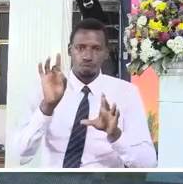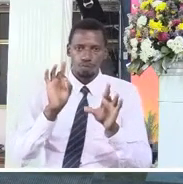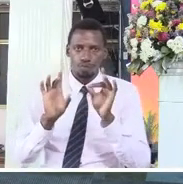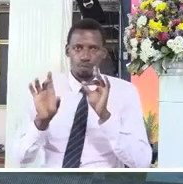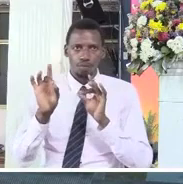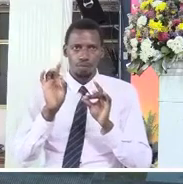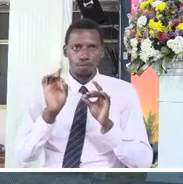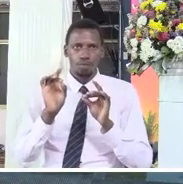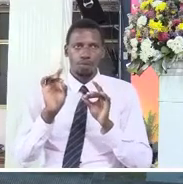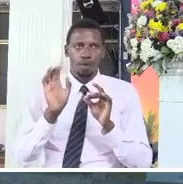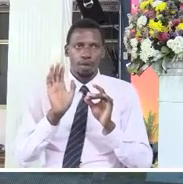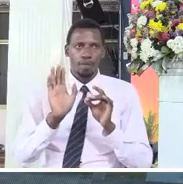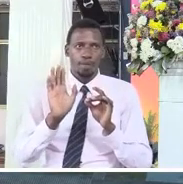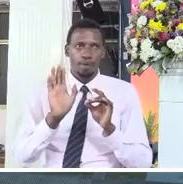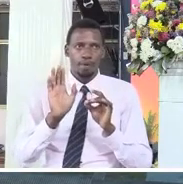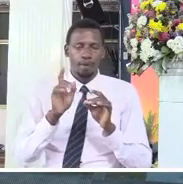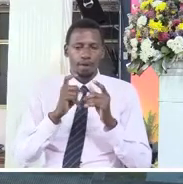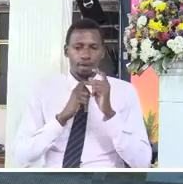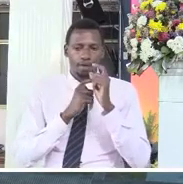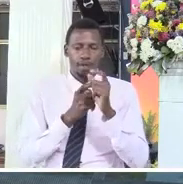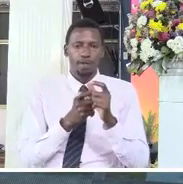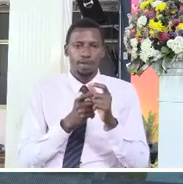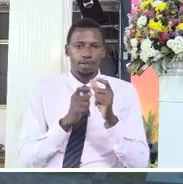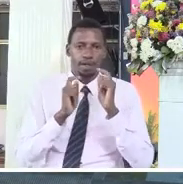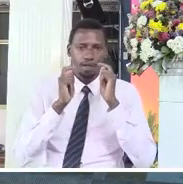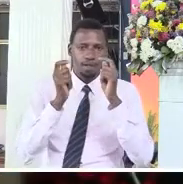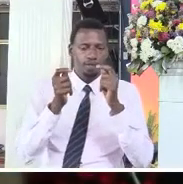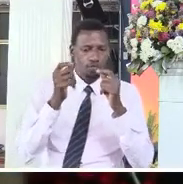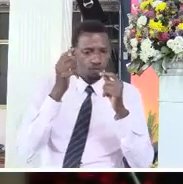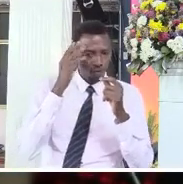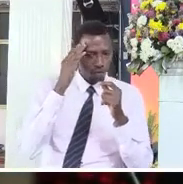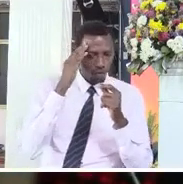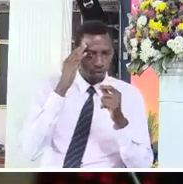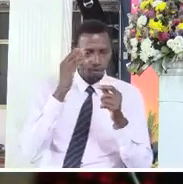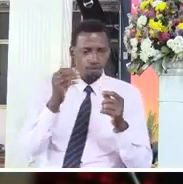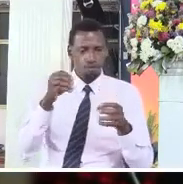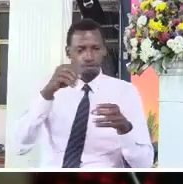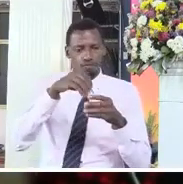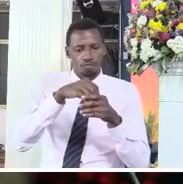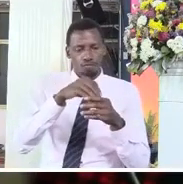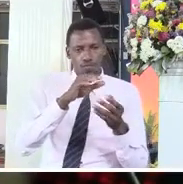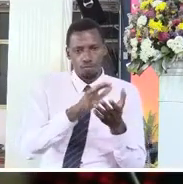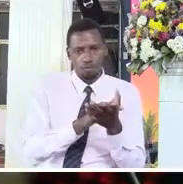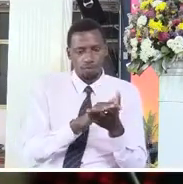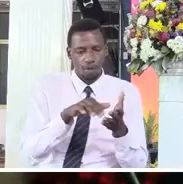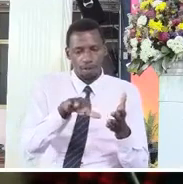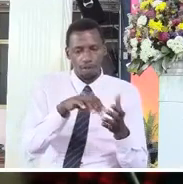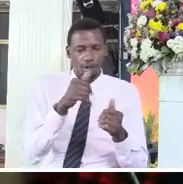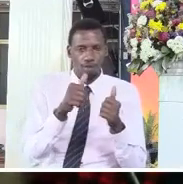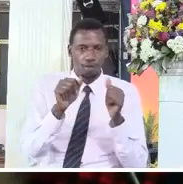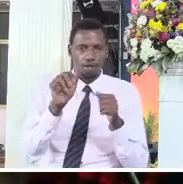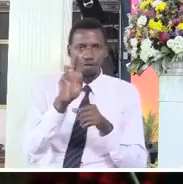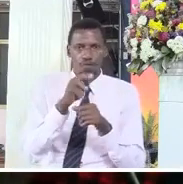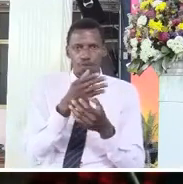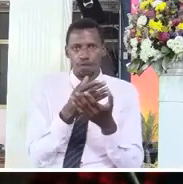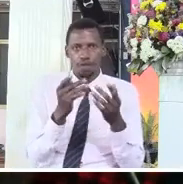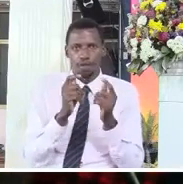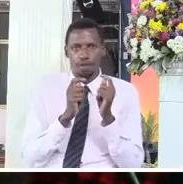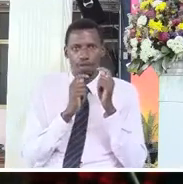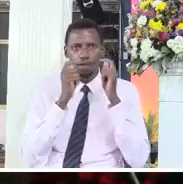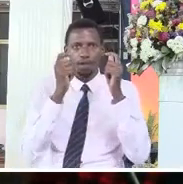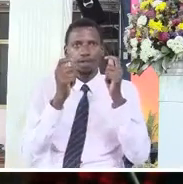and gifts, and place them in opportunities that will utilize those talents and gifts. Newlife